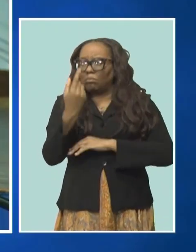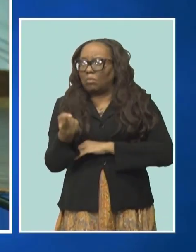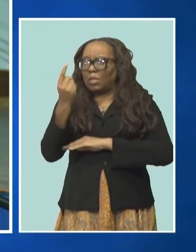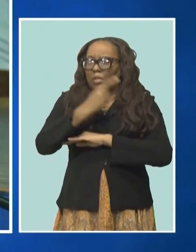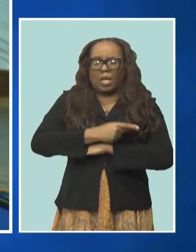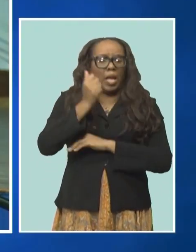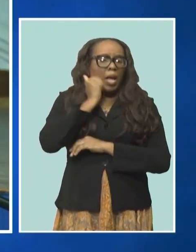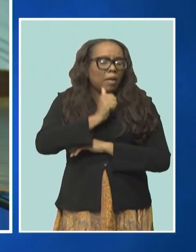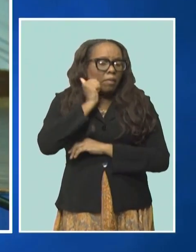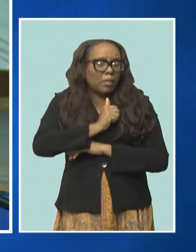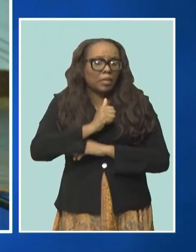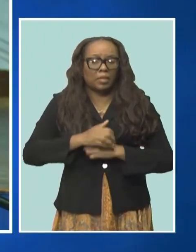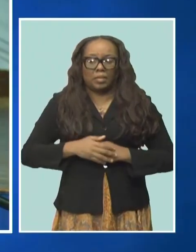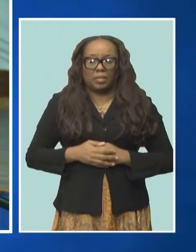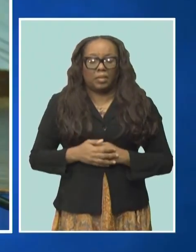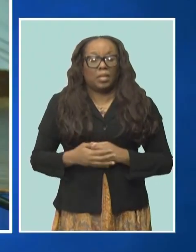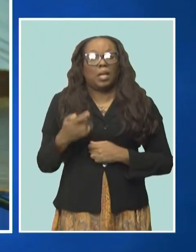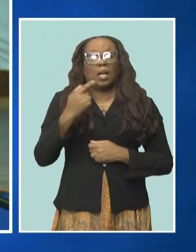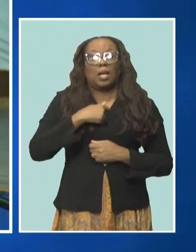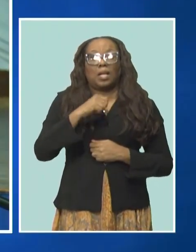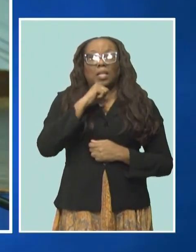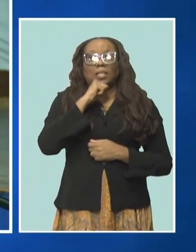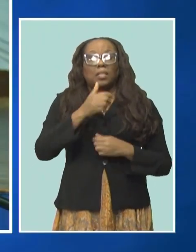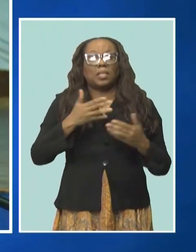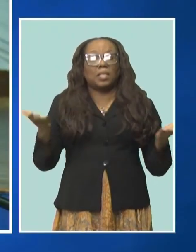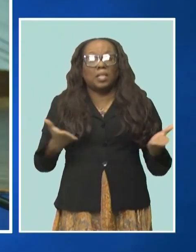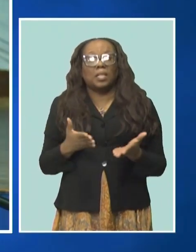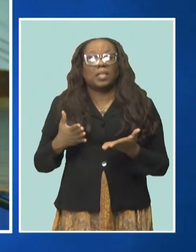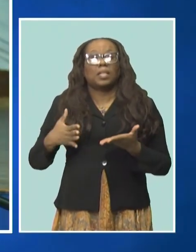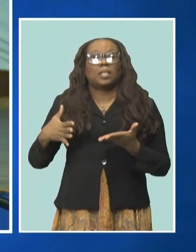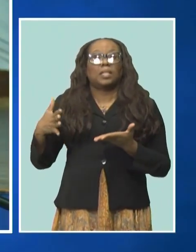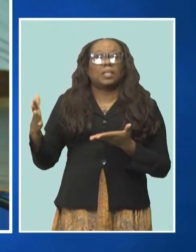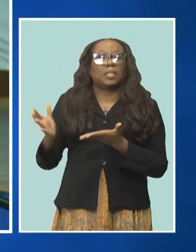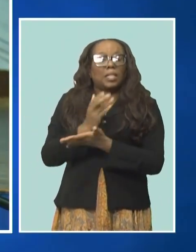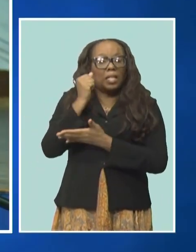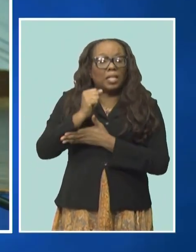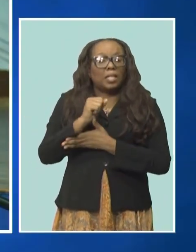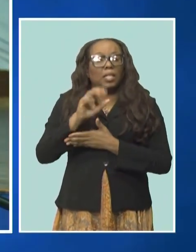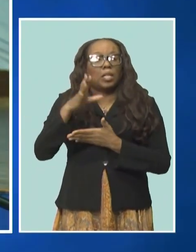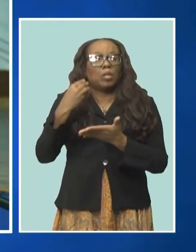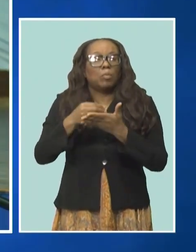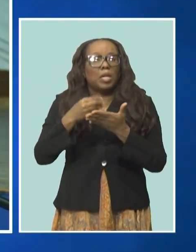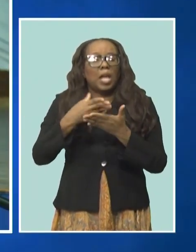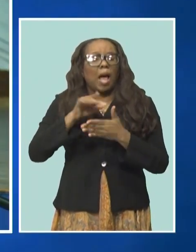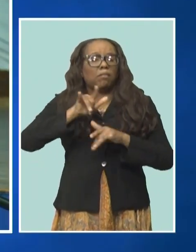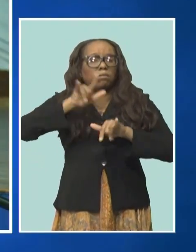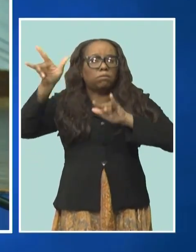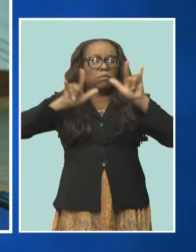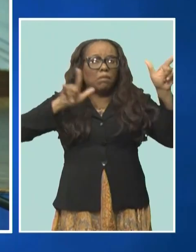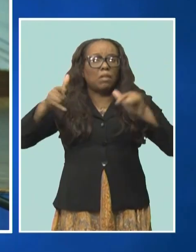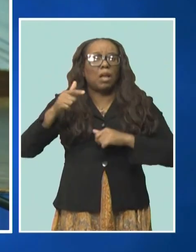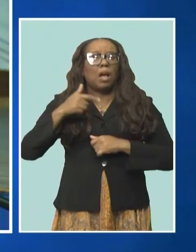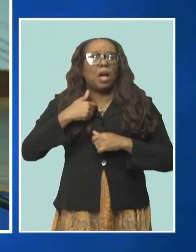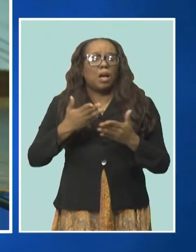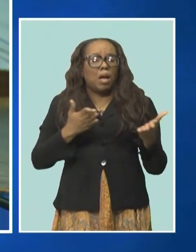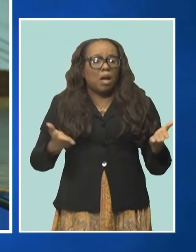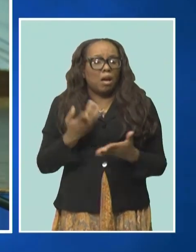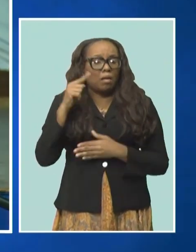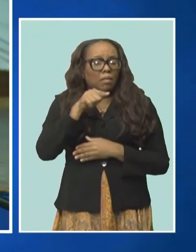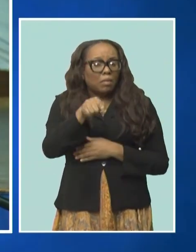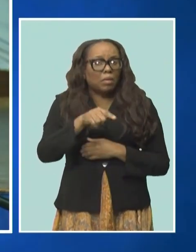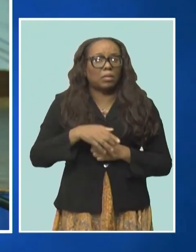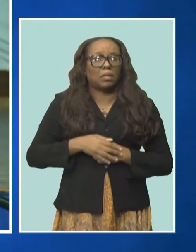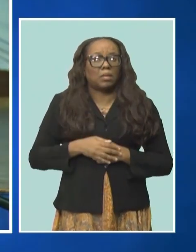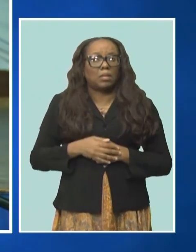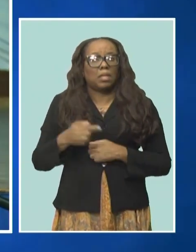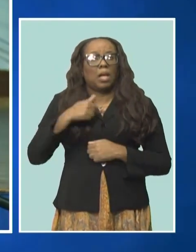day. I am not here to take the taxpayers' money and be flying all over the place. I am here for you. I